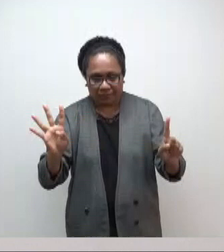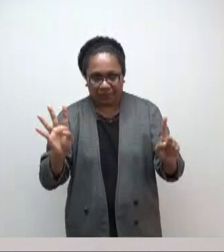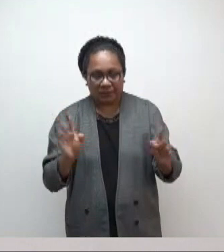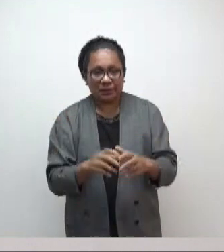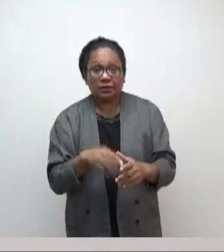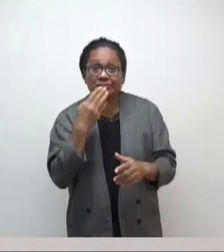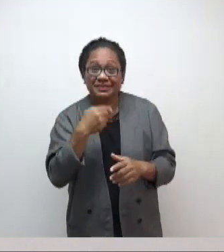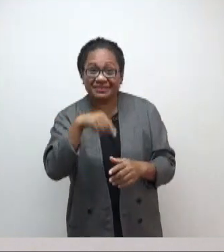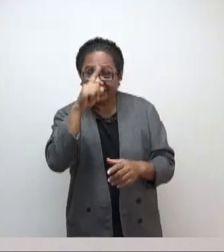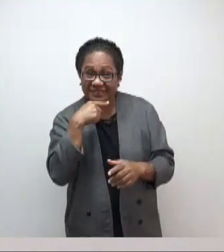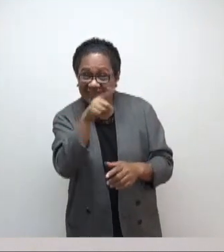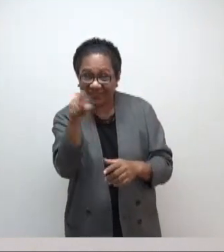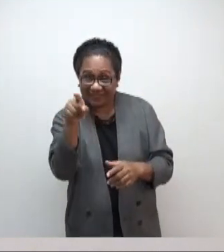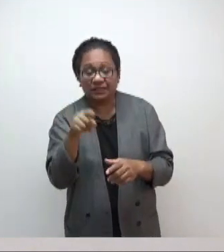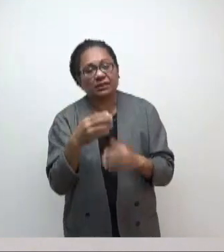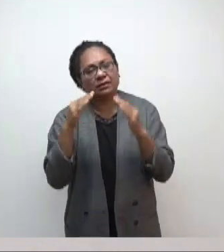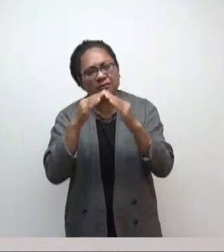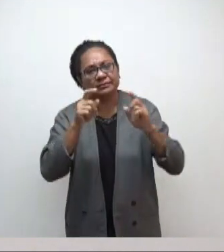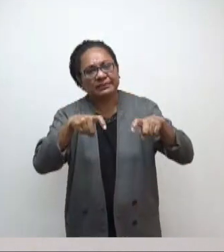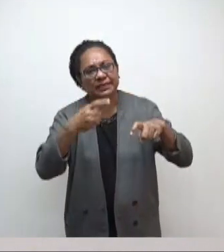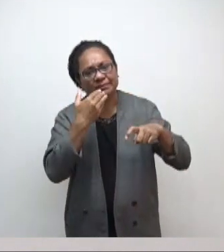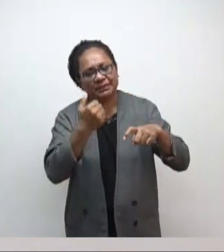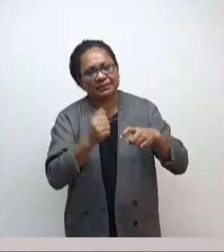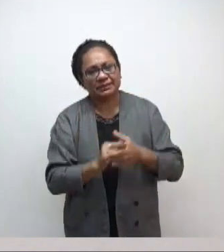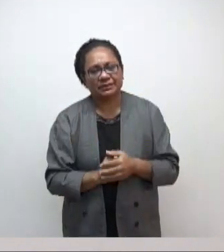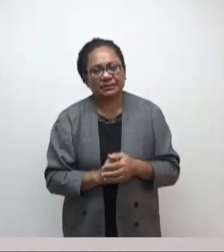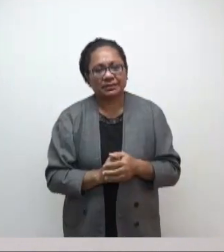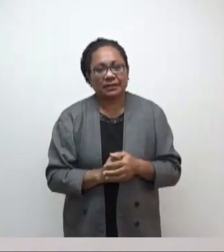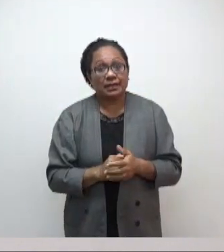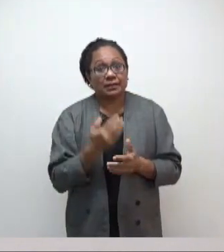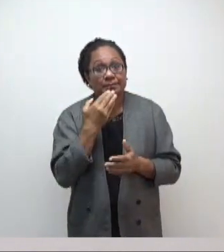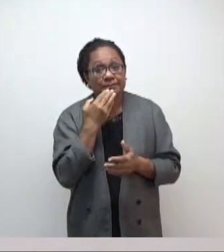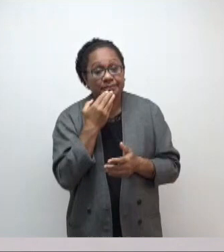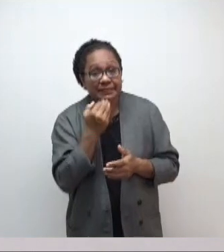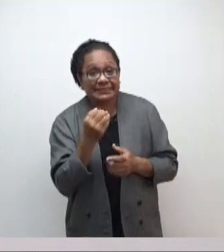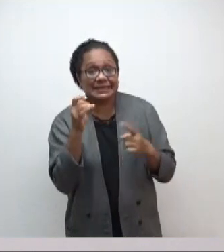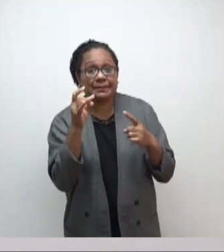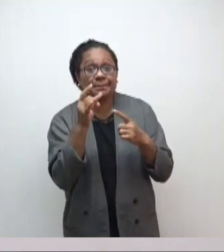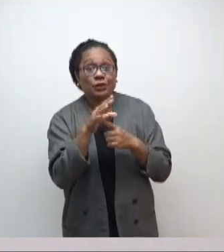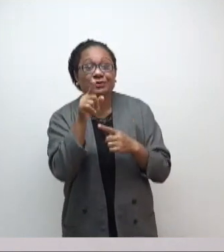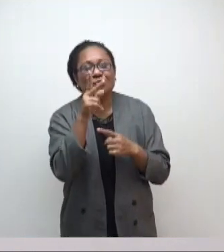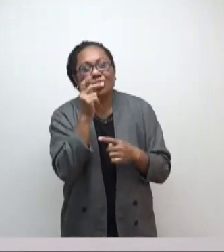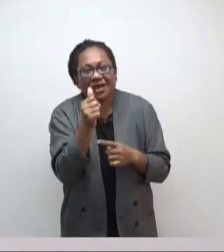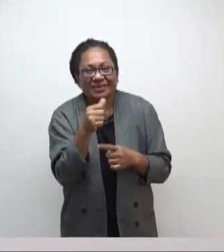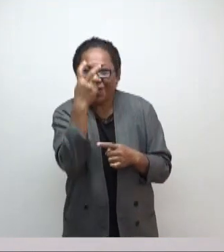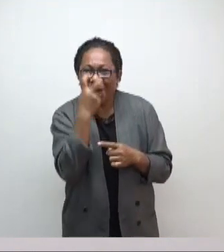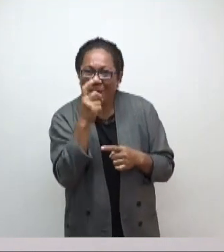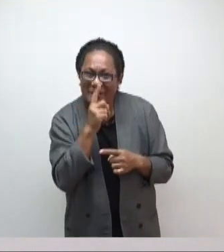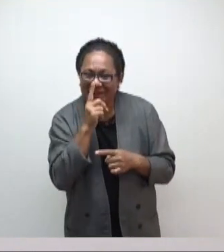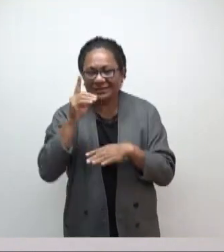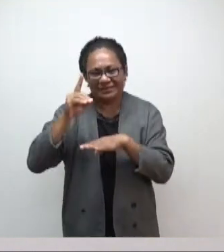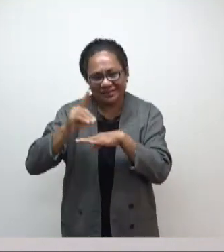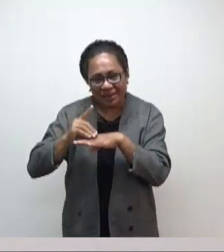unwell, please stay at home. And please continue to keep a careful eye on those most vulnerable,